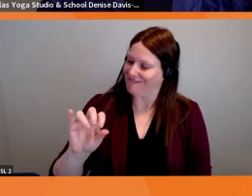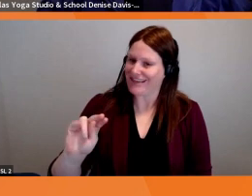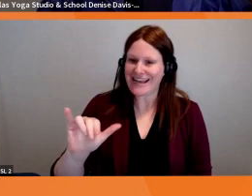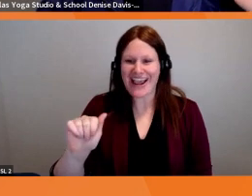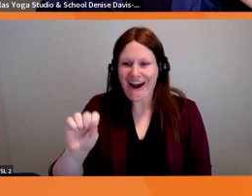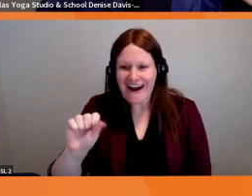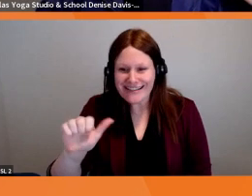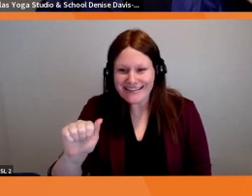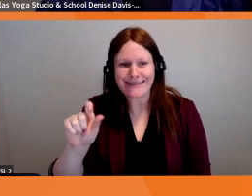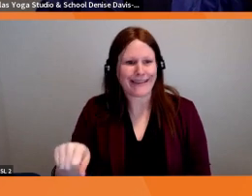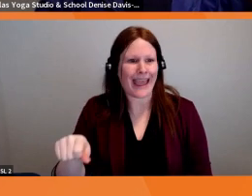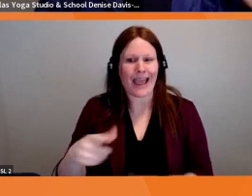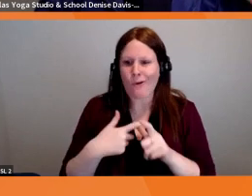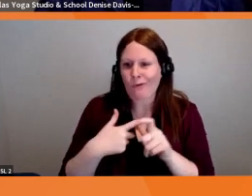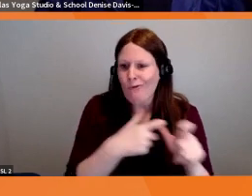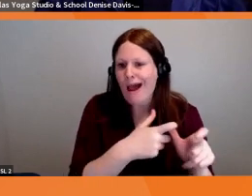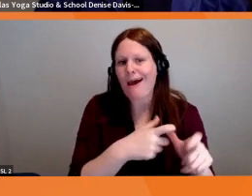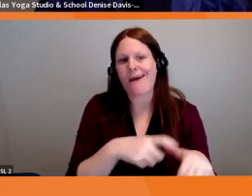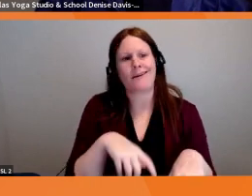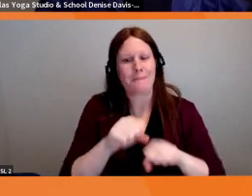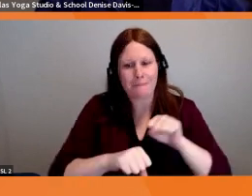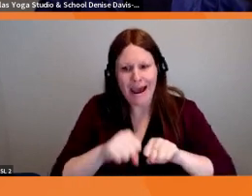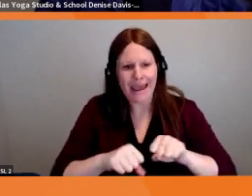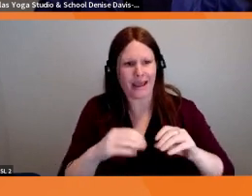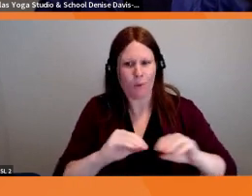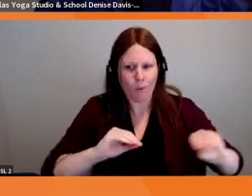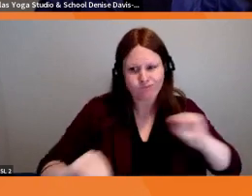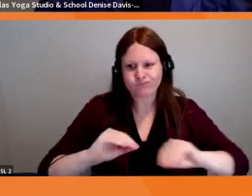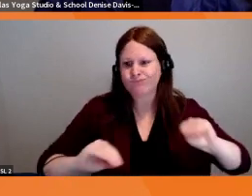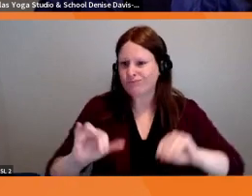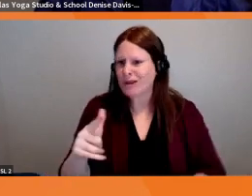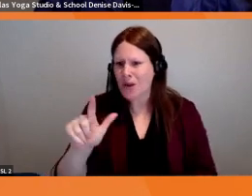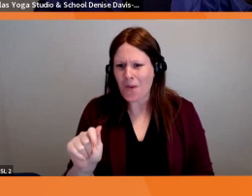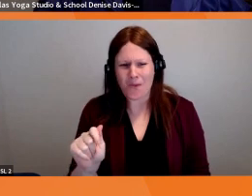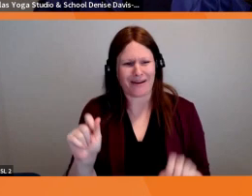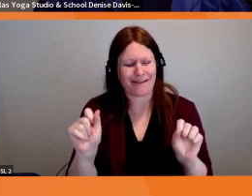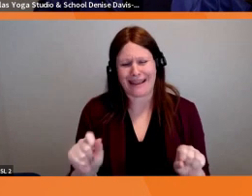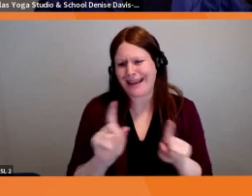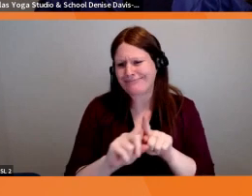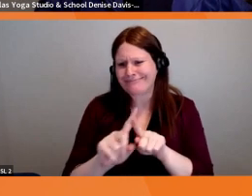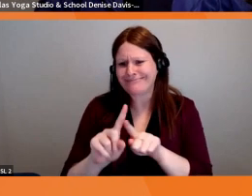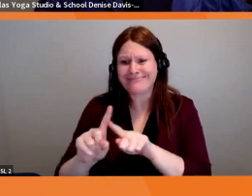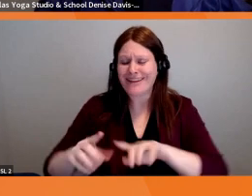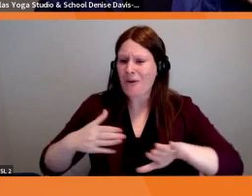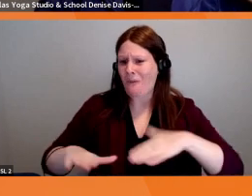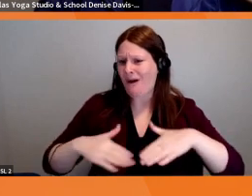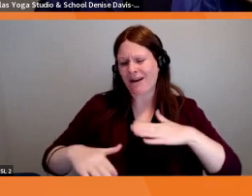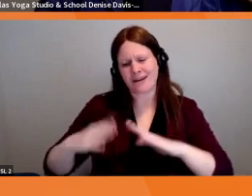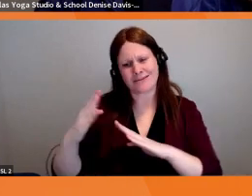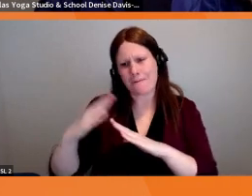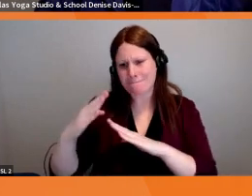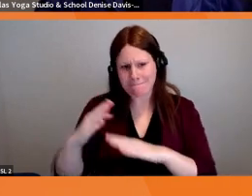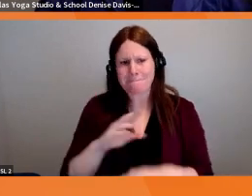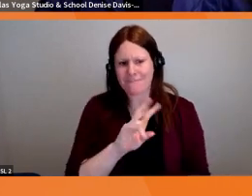can paddle, you can row, anything at all to get your heart rate up. Every day, walking is one of the best ways you can do that. Vinyasa